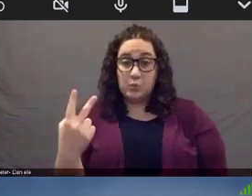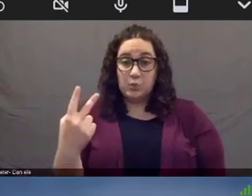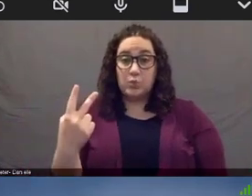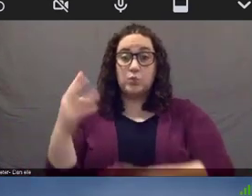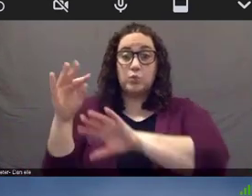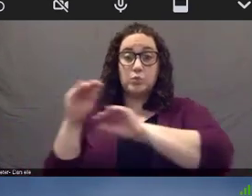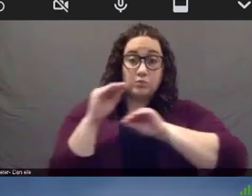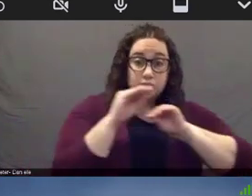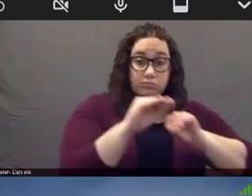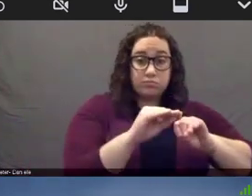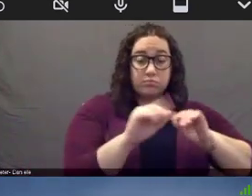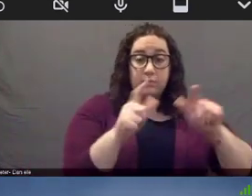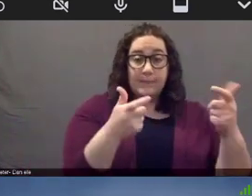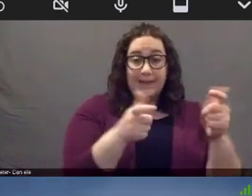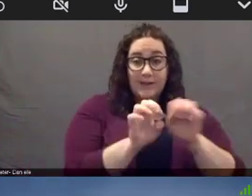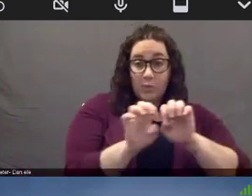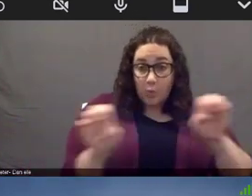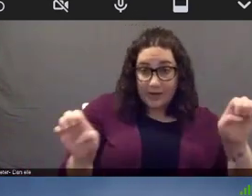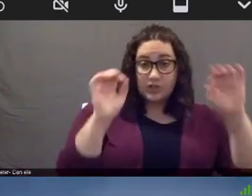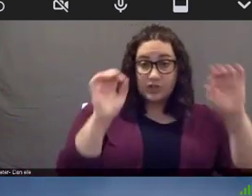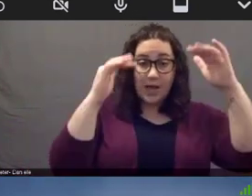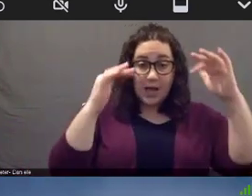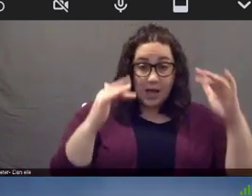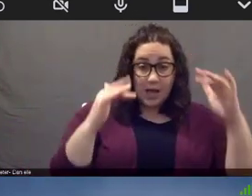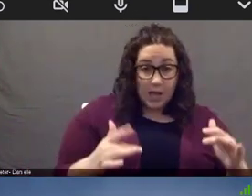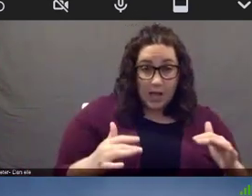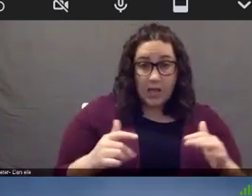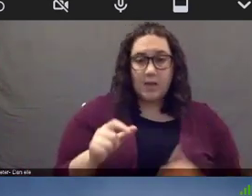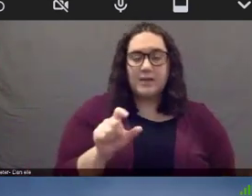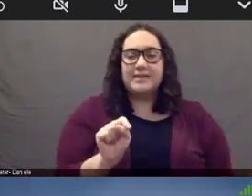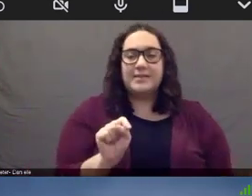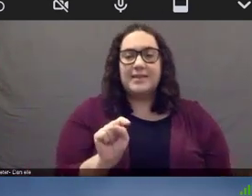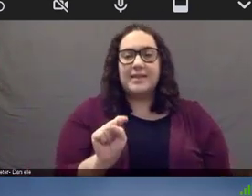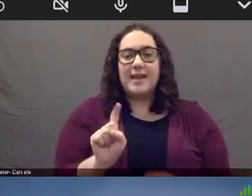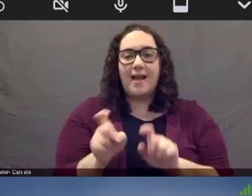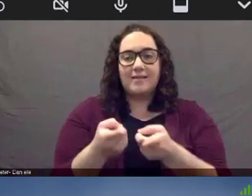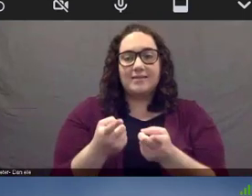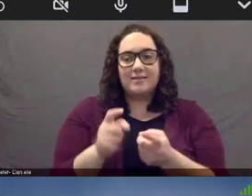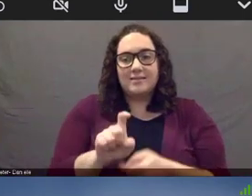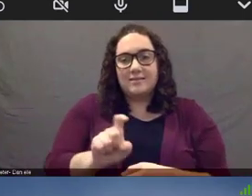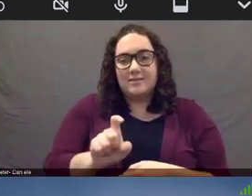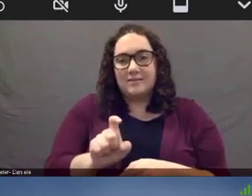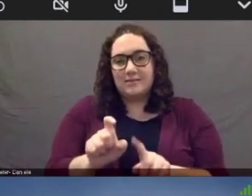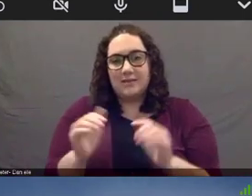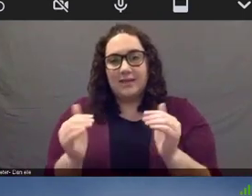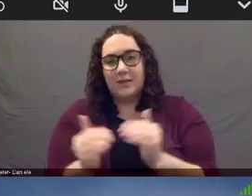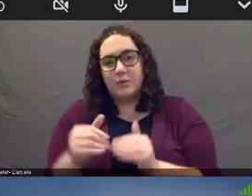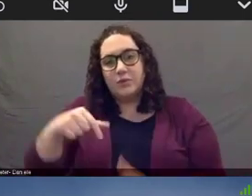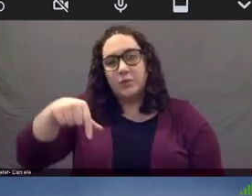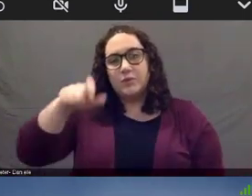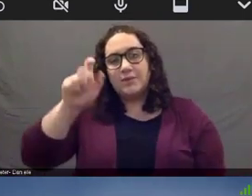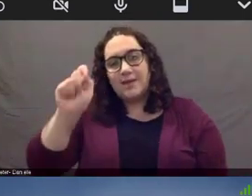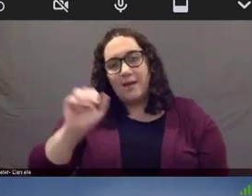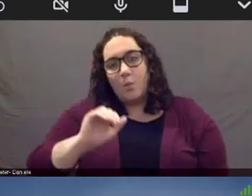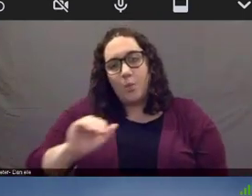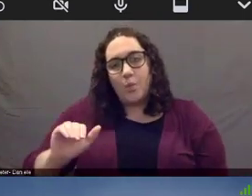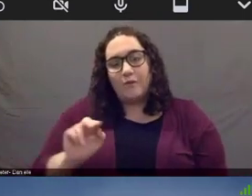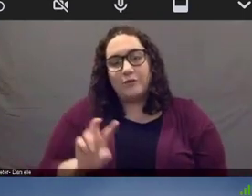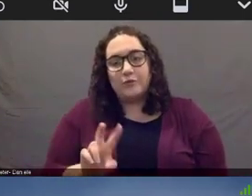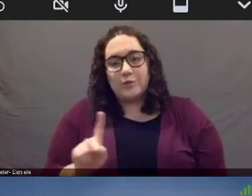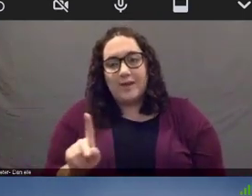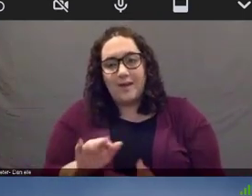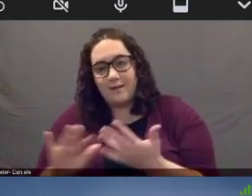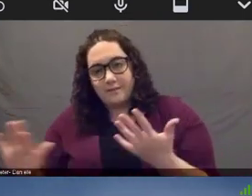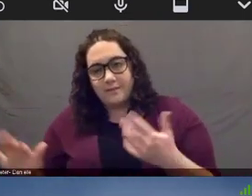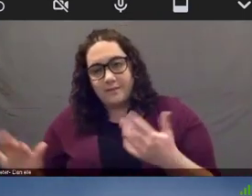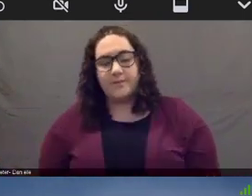So here, if we go in order of these terms, so the first term is a parabolic term, right? Because it's a